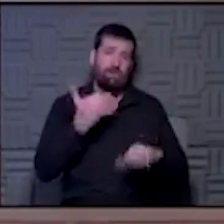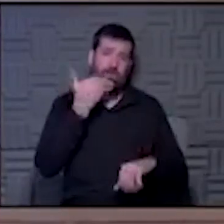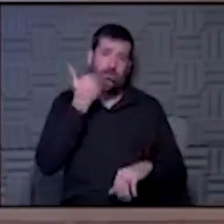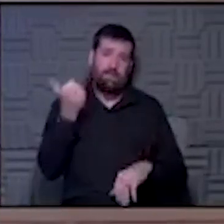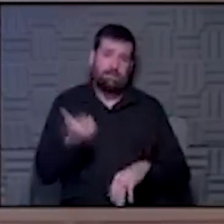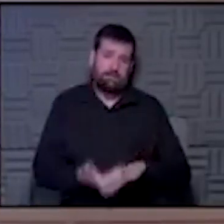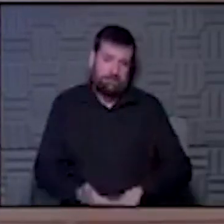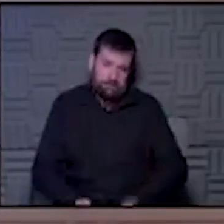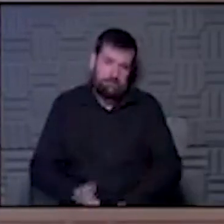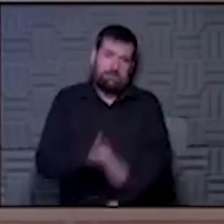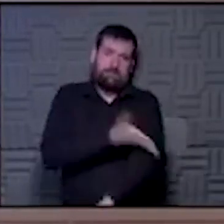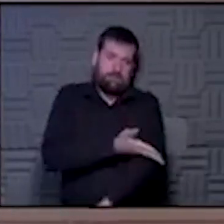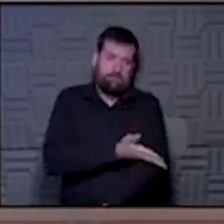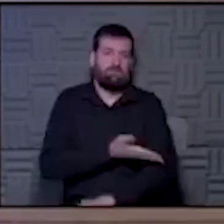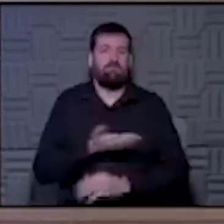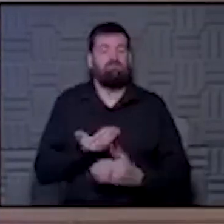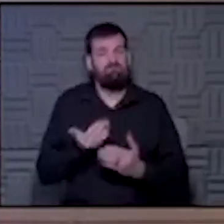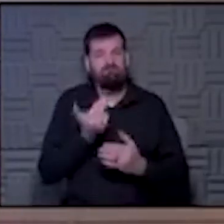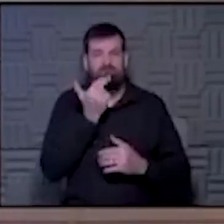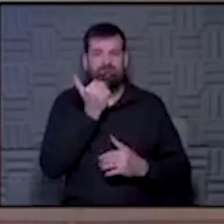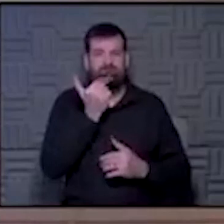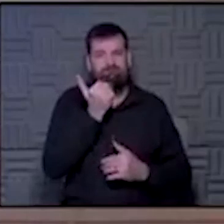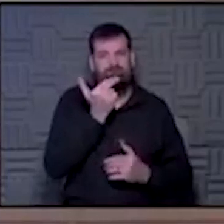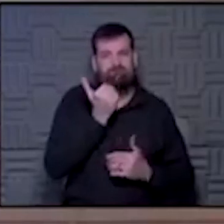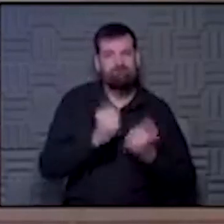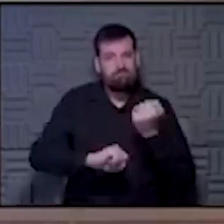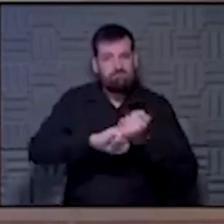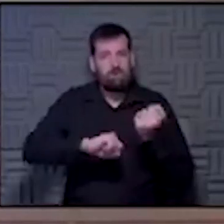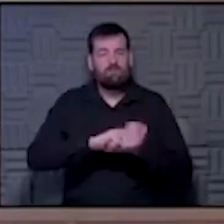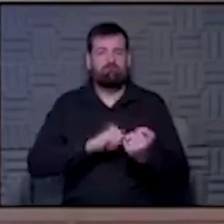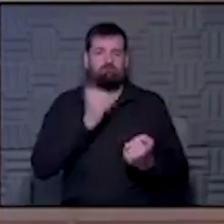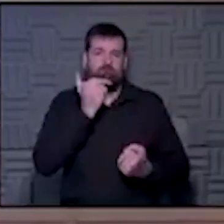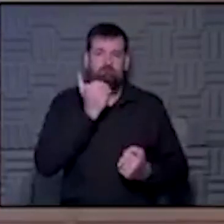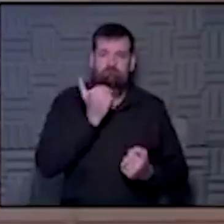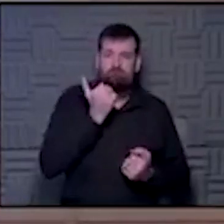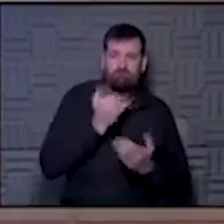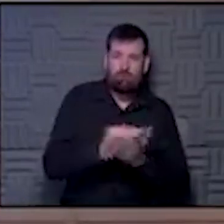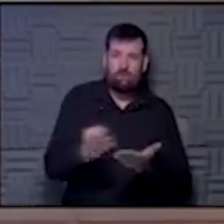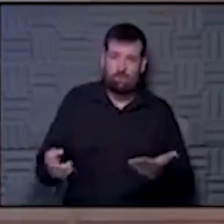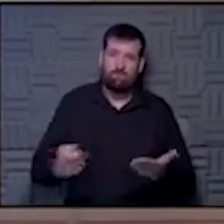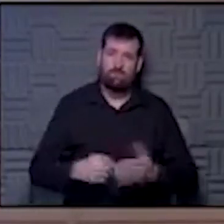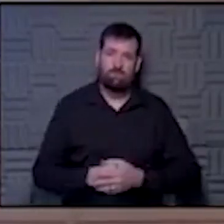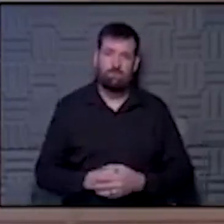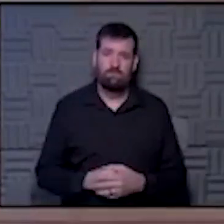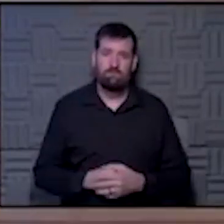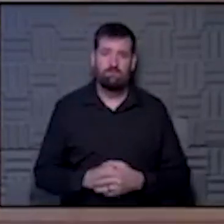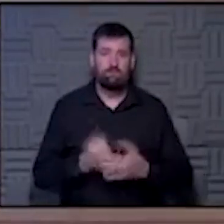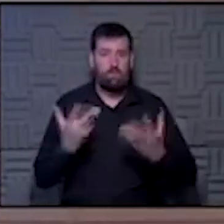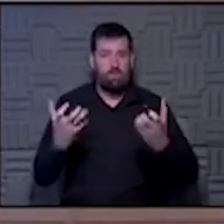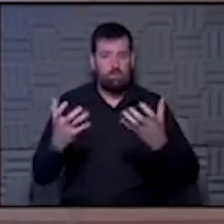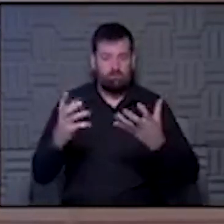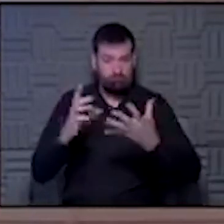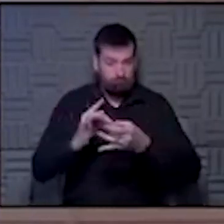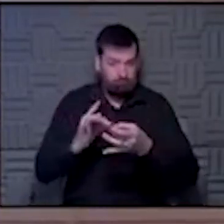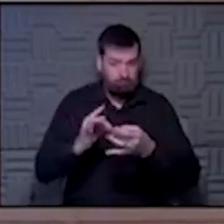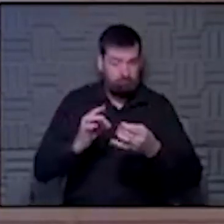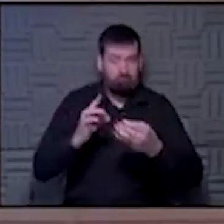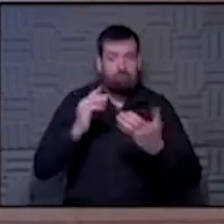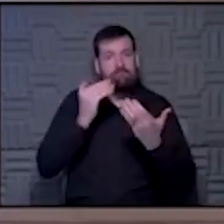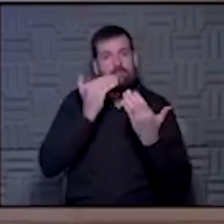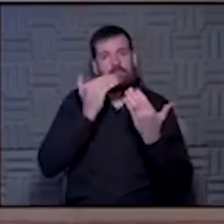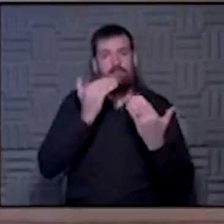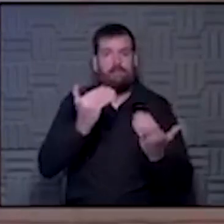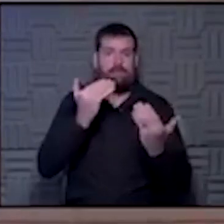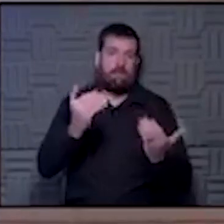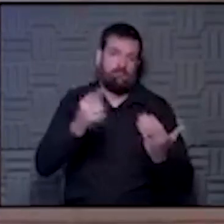with little bits of support and little bits of resources. And I just want to take a moment to thank all of them for everything that they're